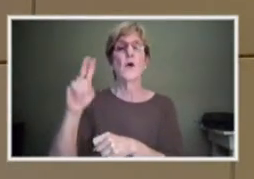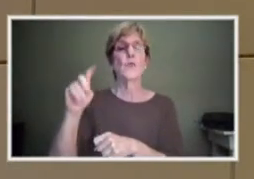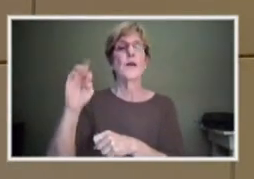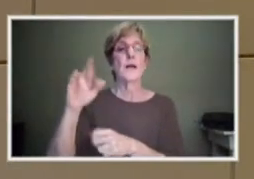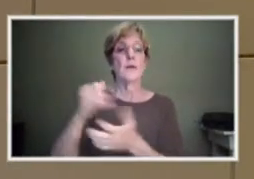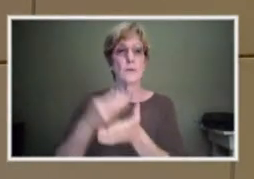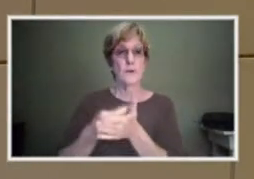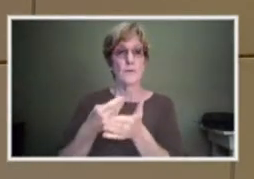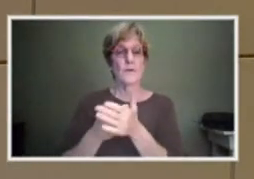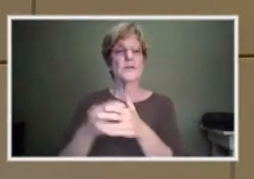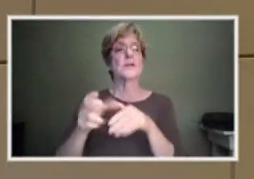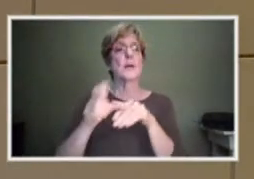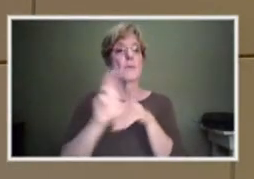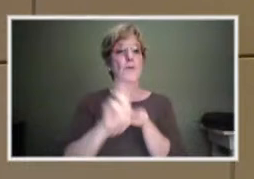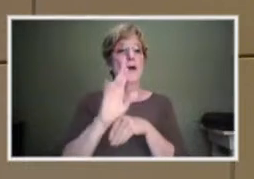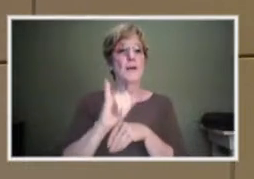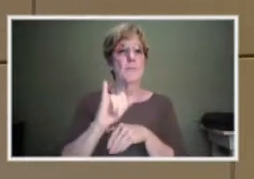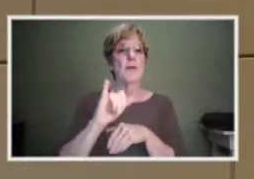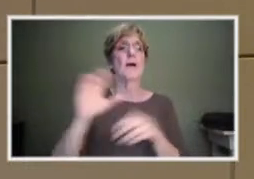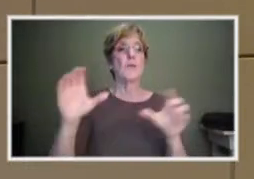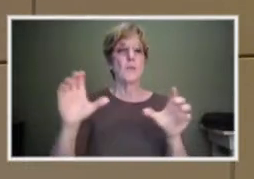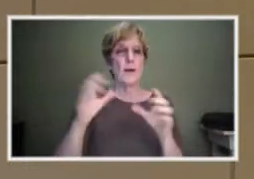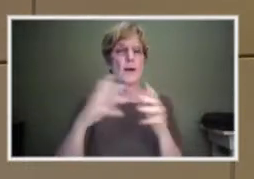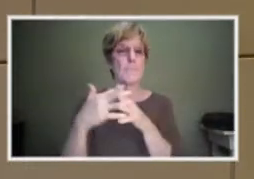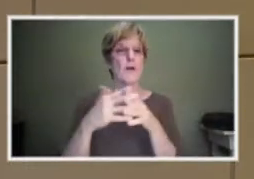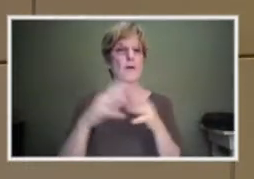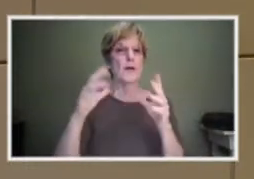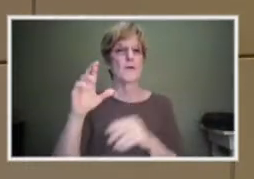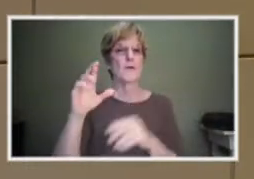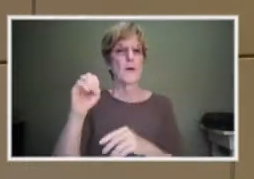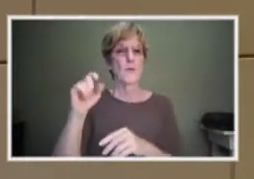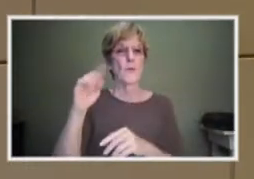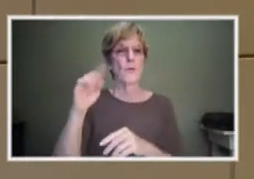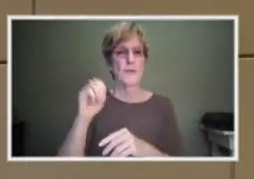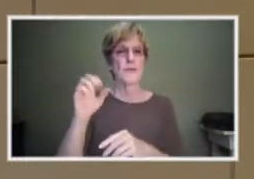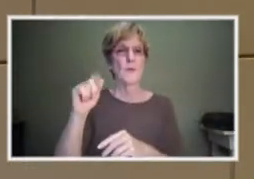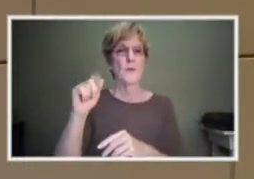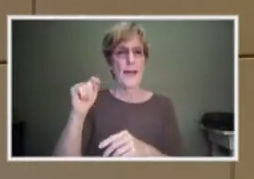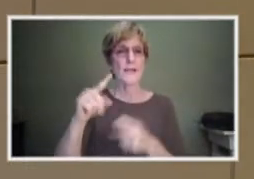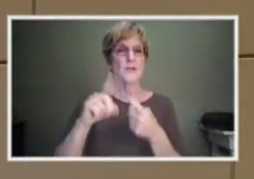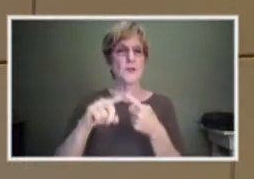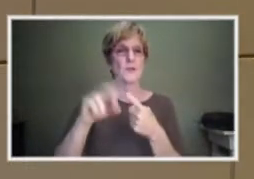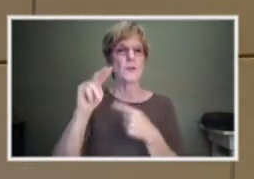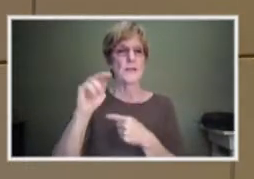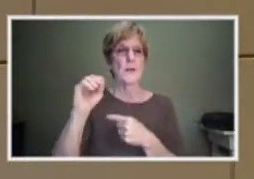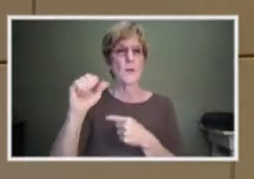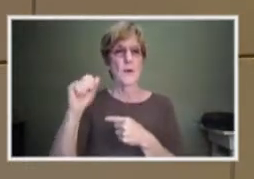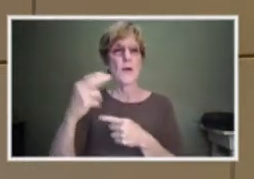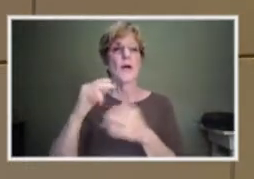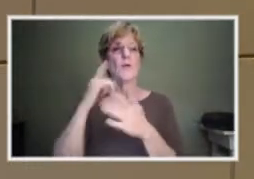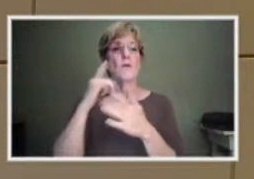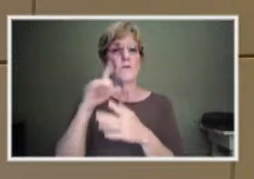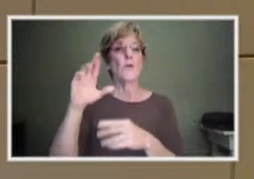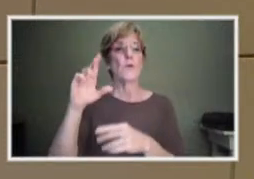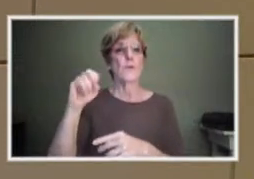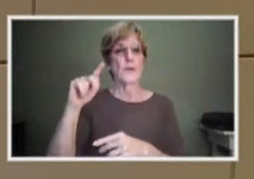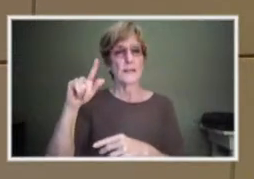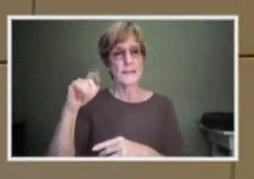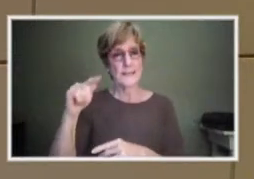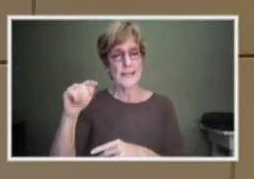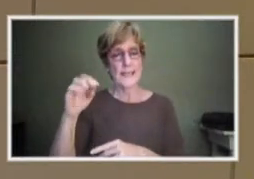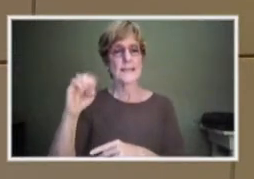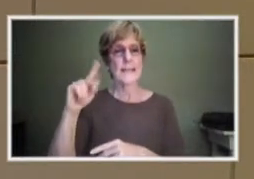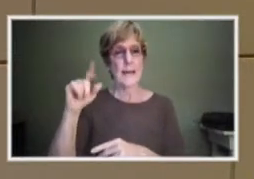by the American Rescue Act of 2021 to Central NOAA LLC, an affiliate of Ascent Real Estate Capital, for the acquisition